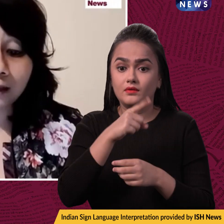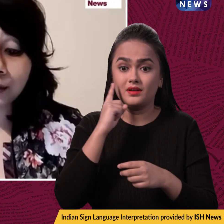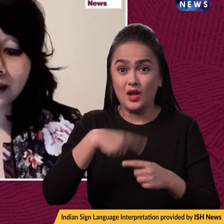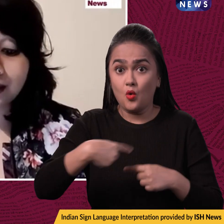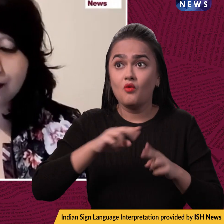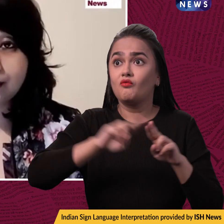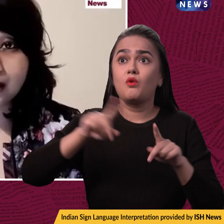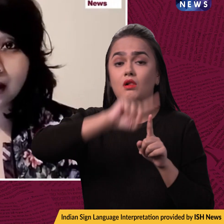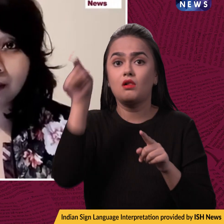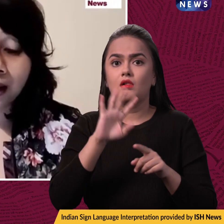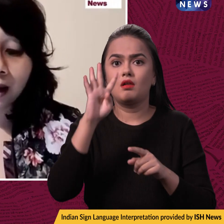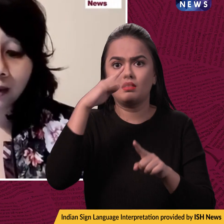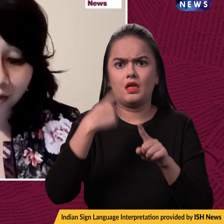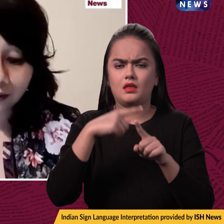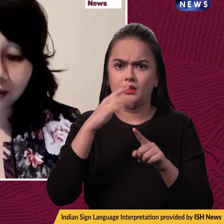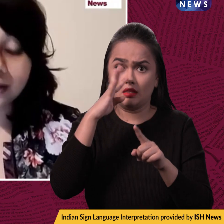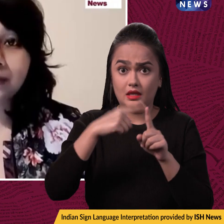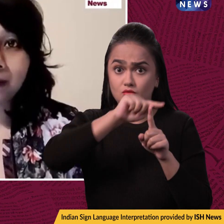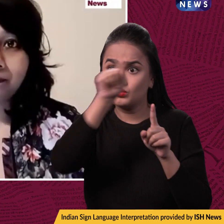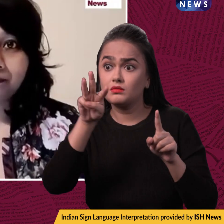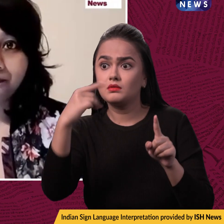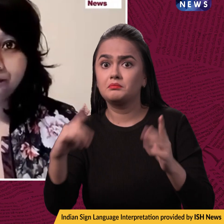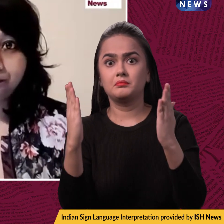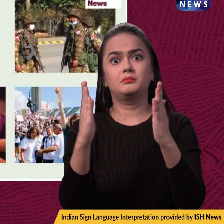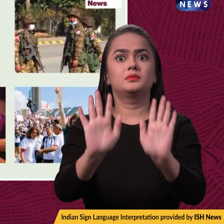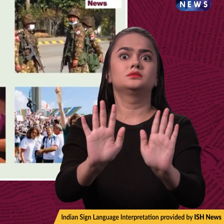to Friday between 9:30 a.m. and 3:30 p.m.